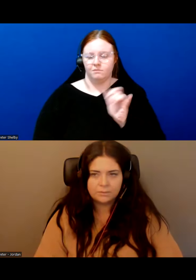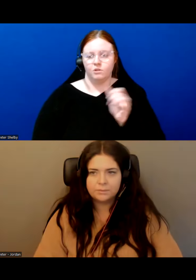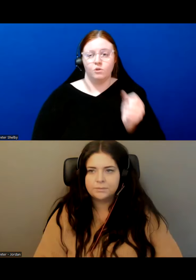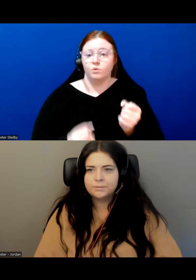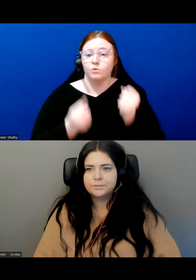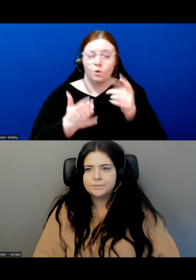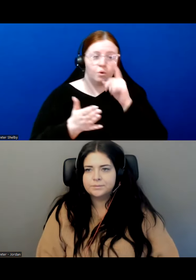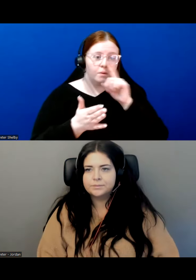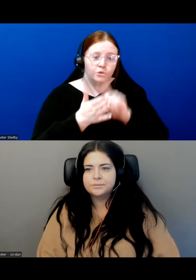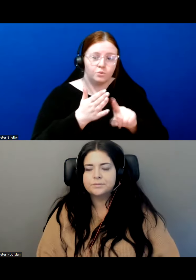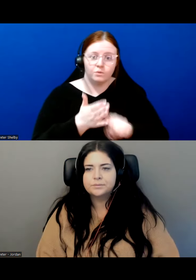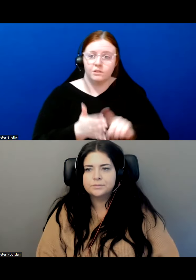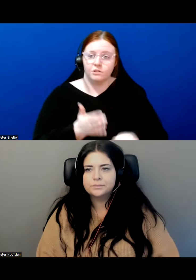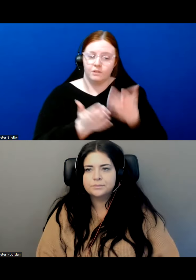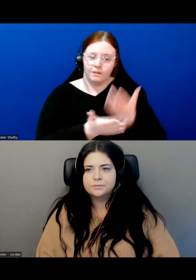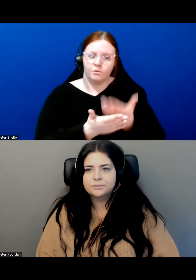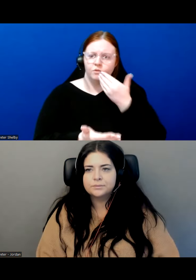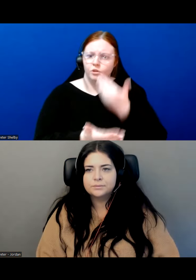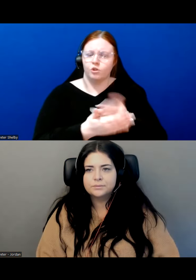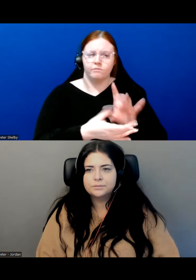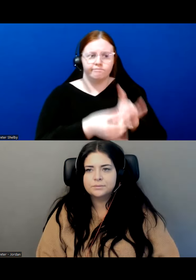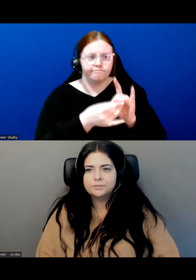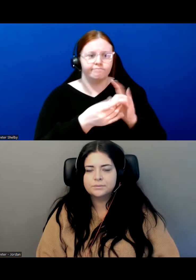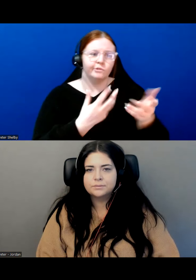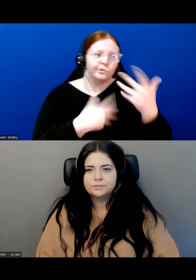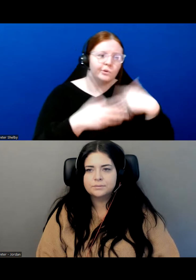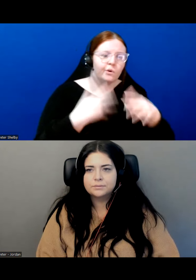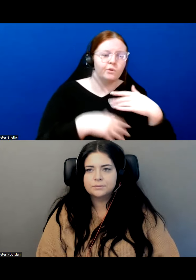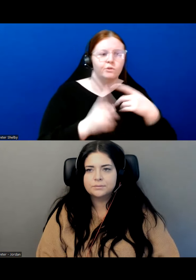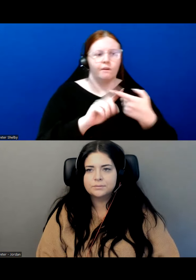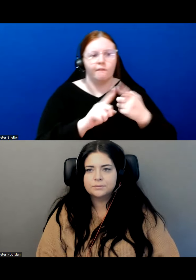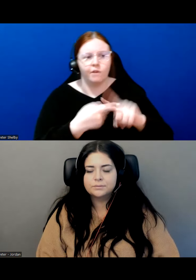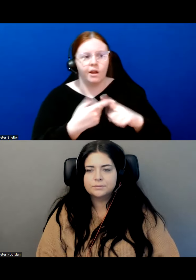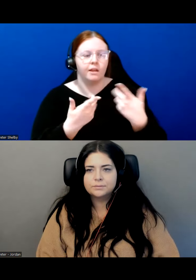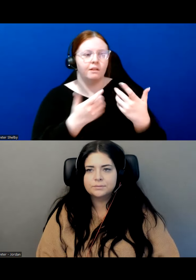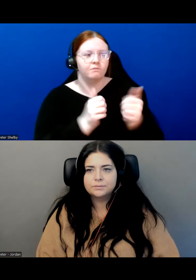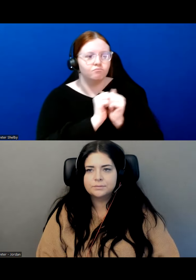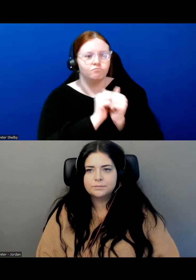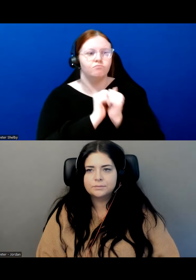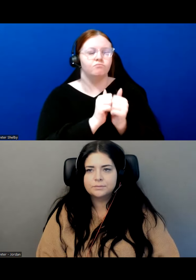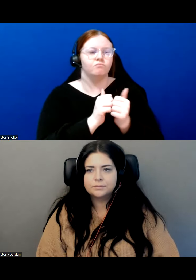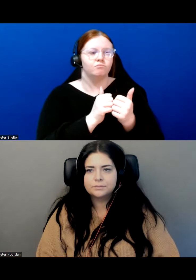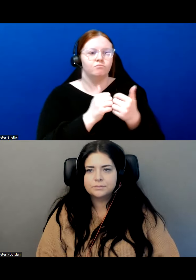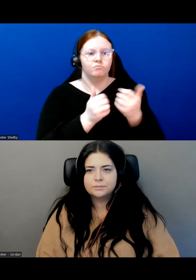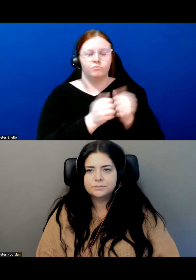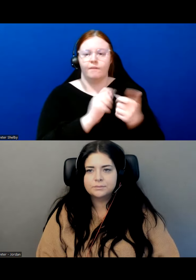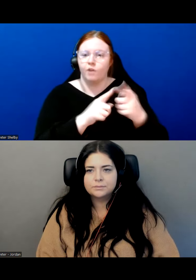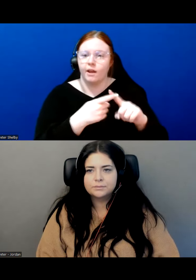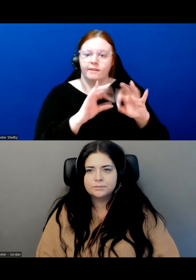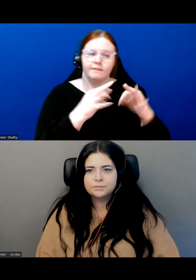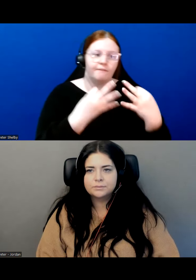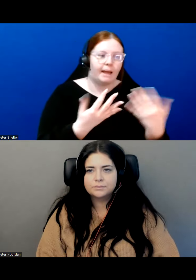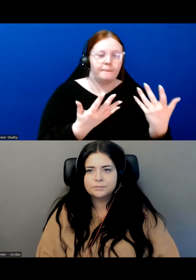that indicates that good social connections and being part of social groups and spending time with friends, family, loved